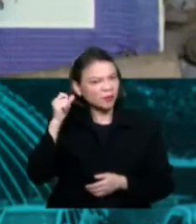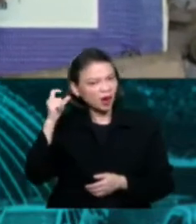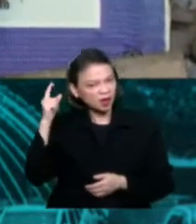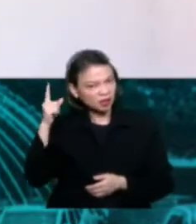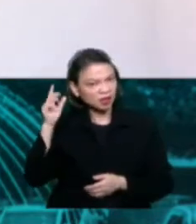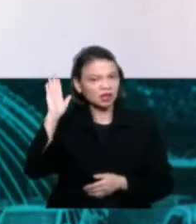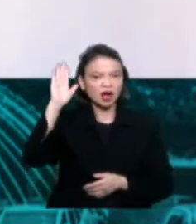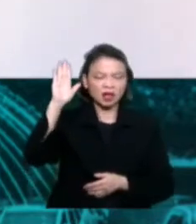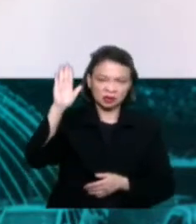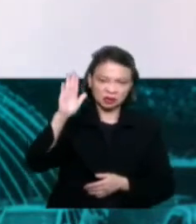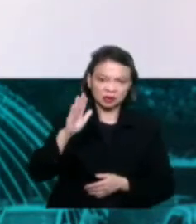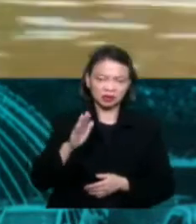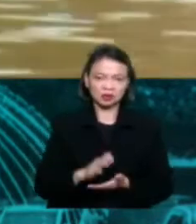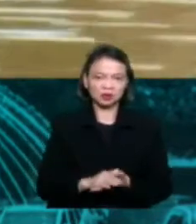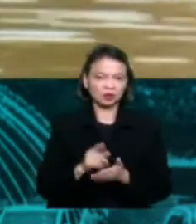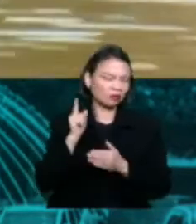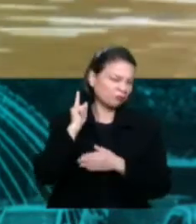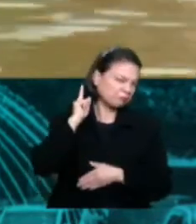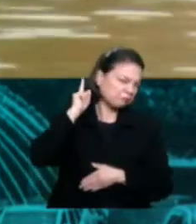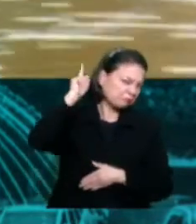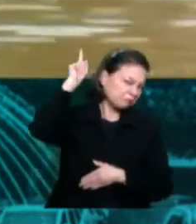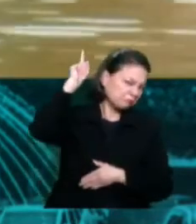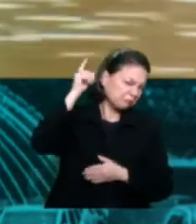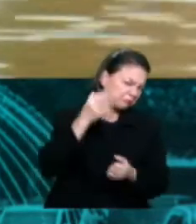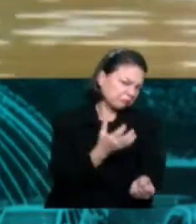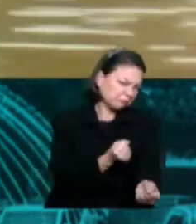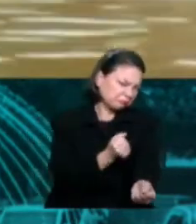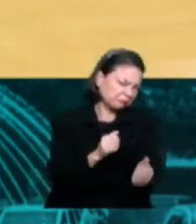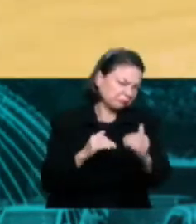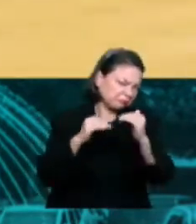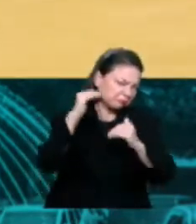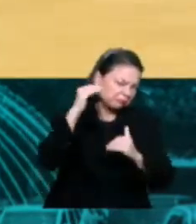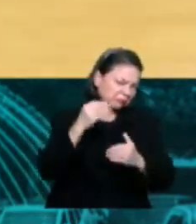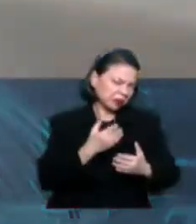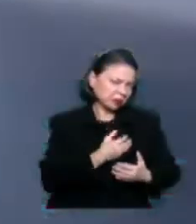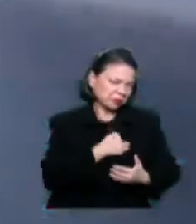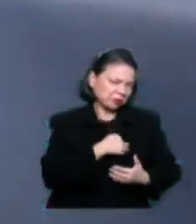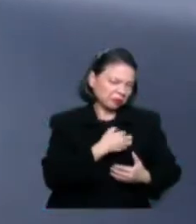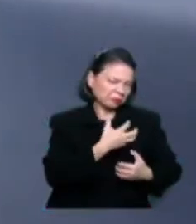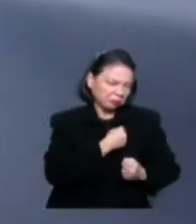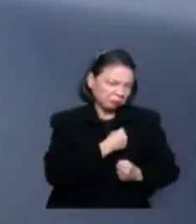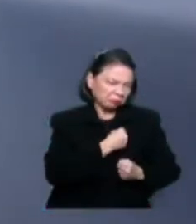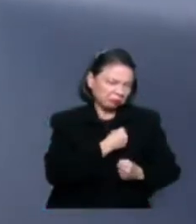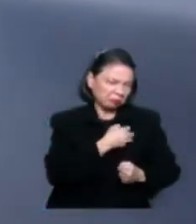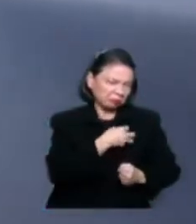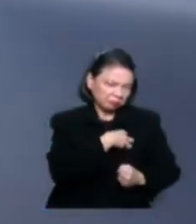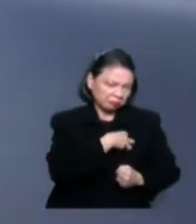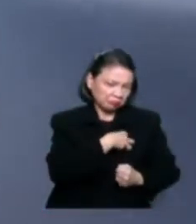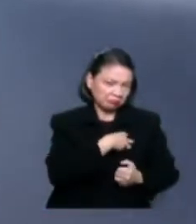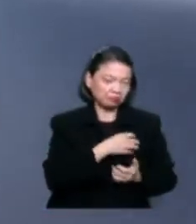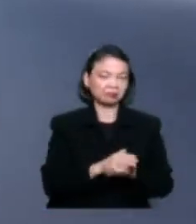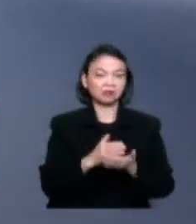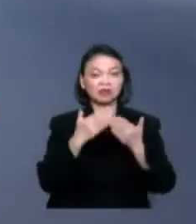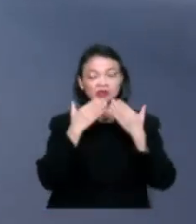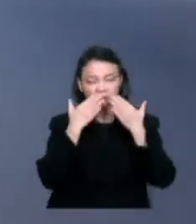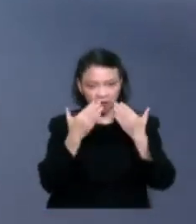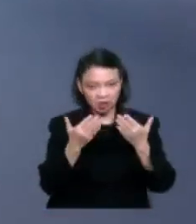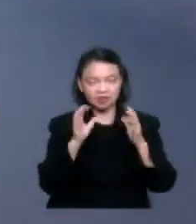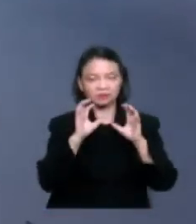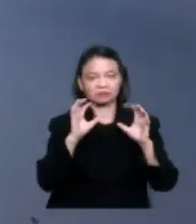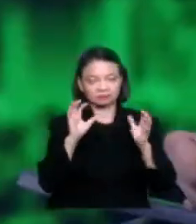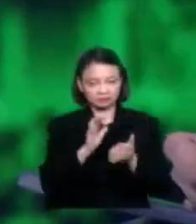future will become heart disease. Yes, thank you so much, Mr. Pandu Riono, for the insights.